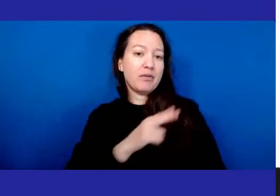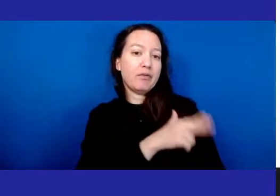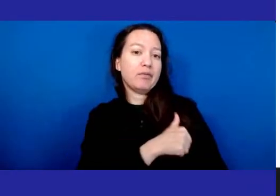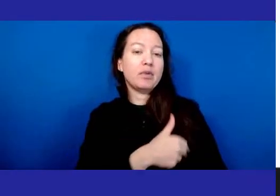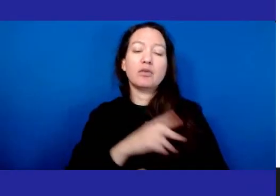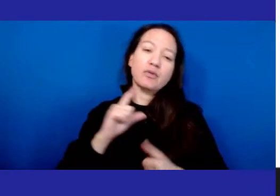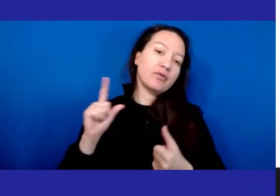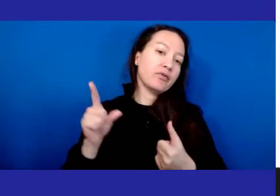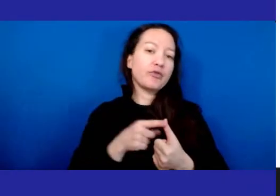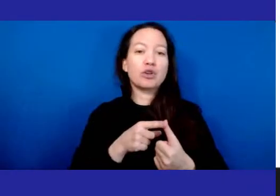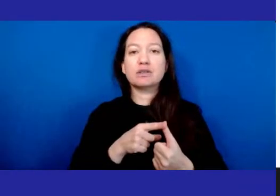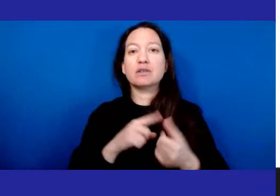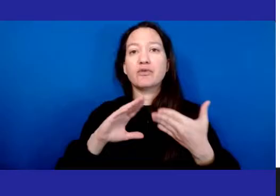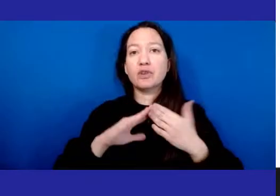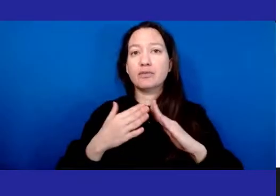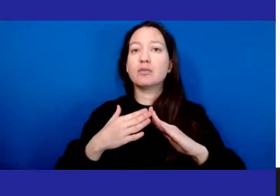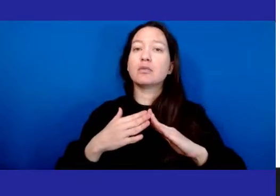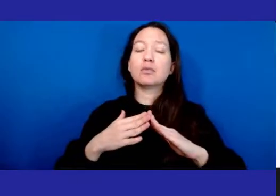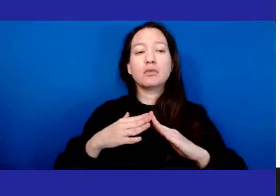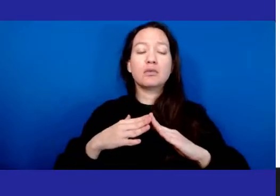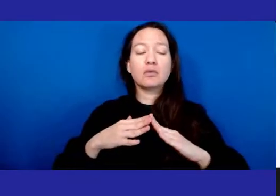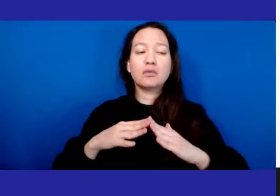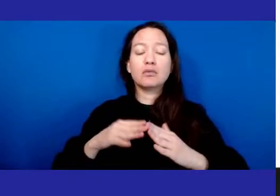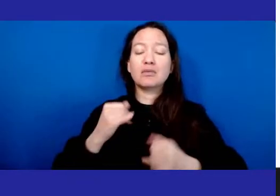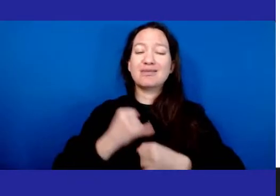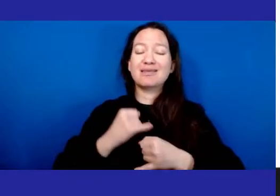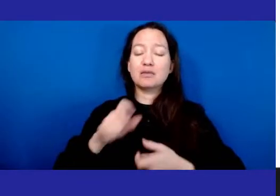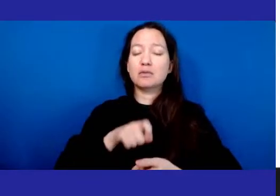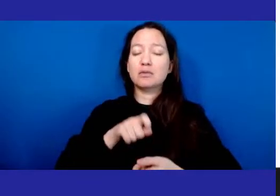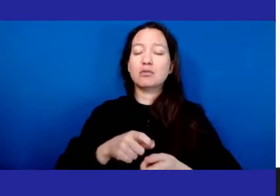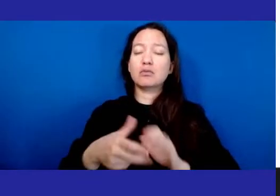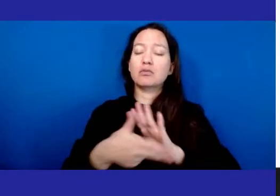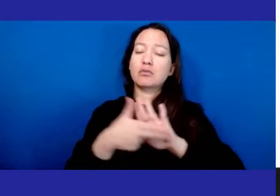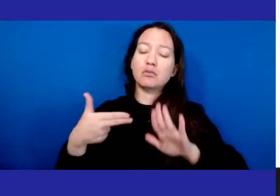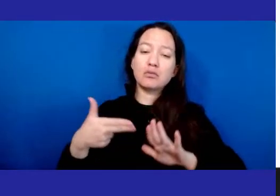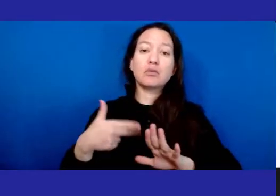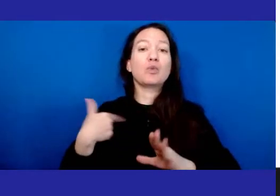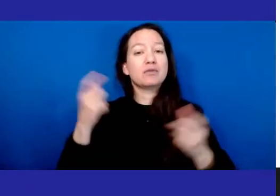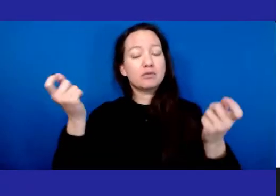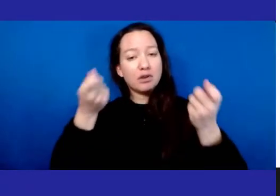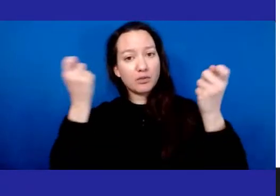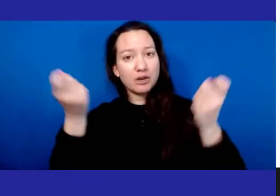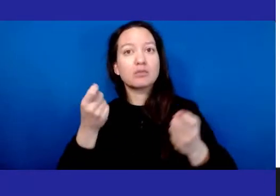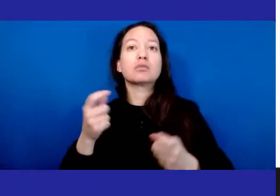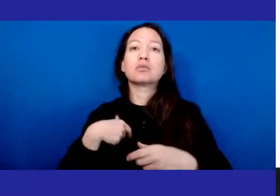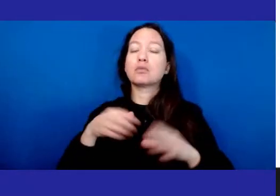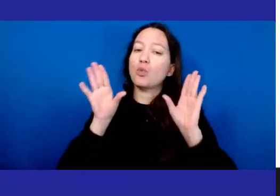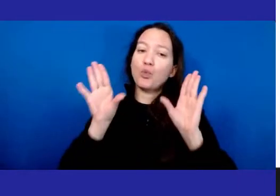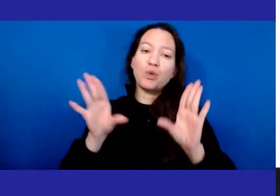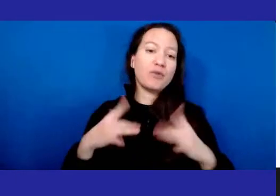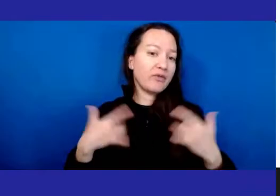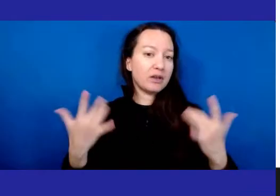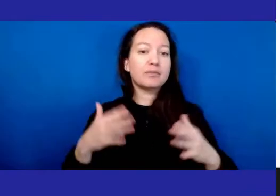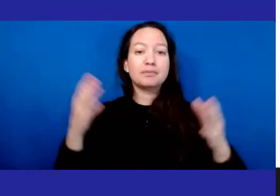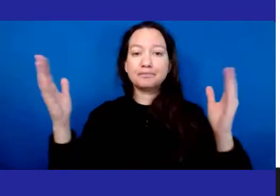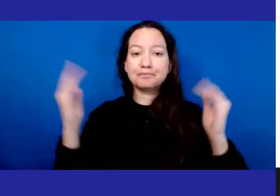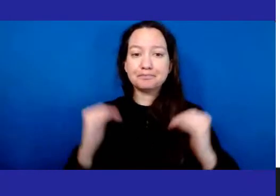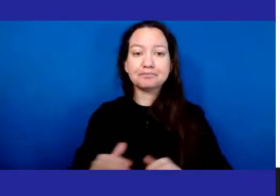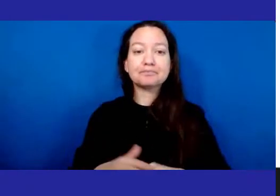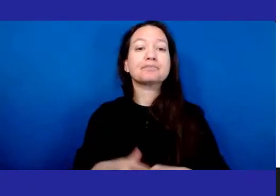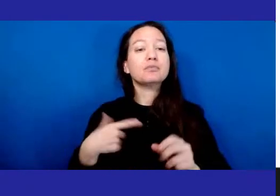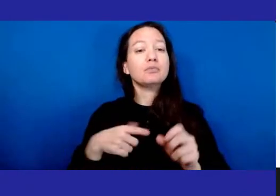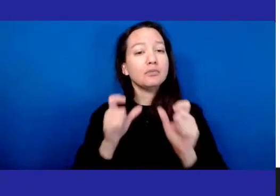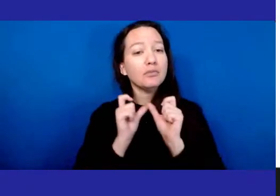first facility nationwide to receive this designation. So we celebrated, and it was a wonderful event. Next slide. We